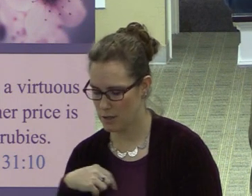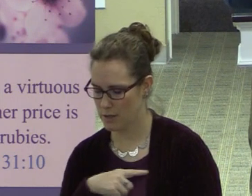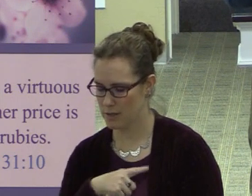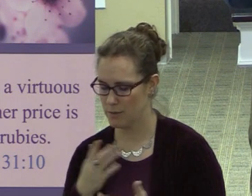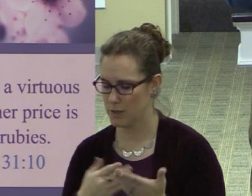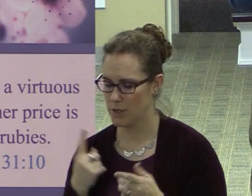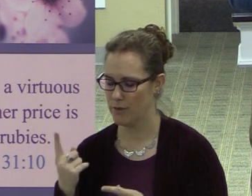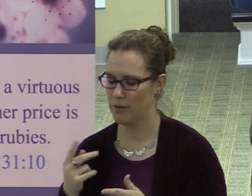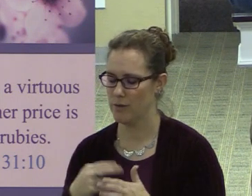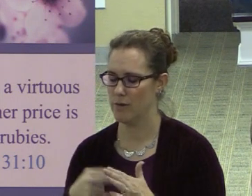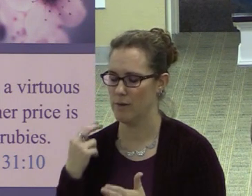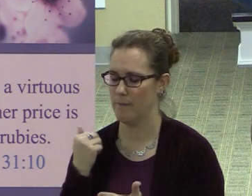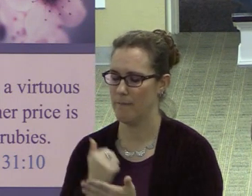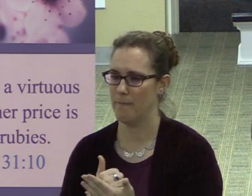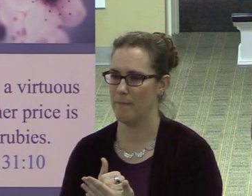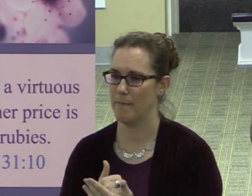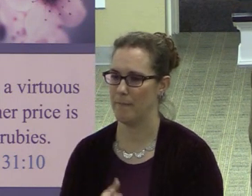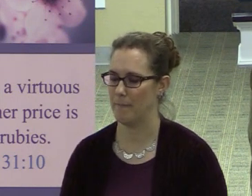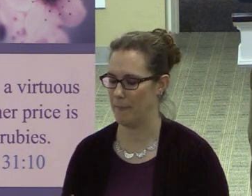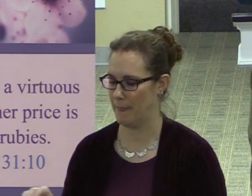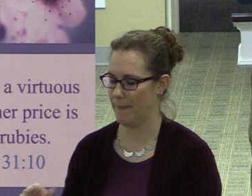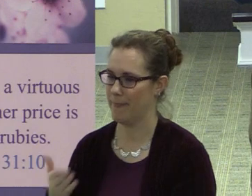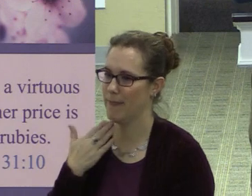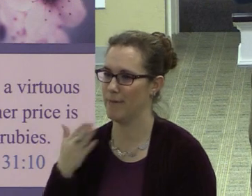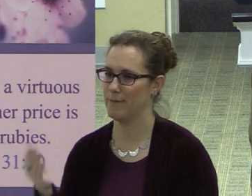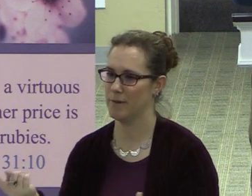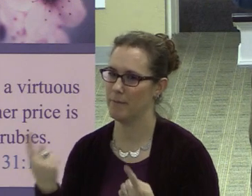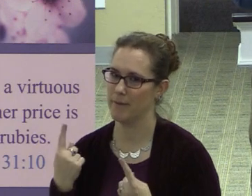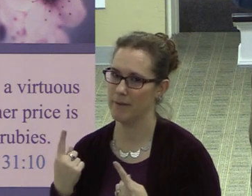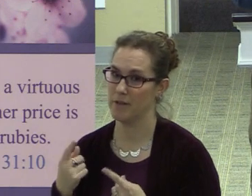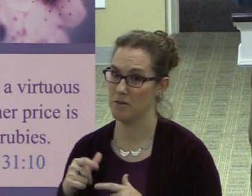name. Amen. Amen. All right, boy, thank you all so much for coming. Just a